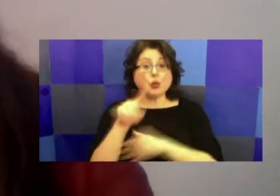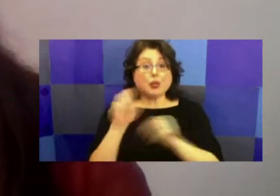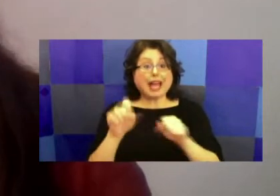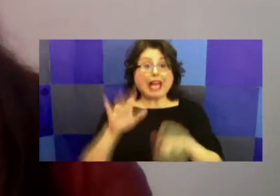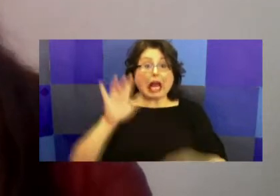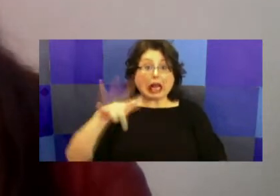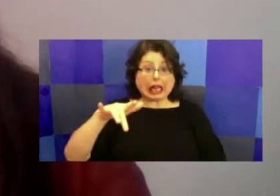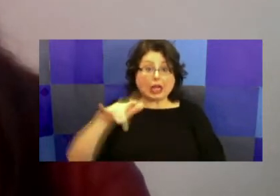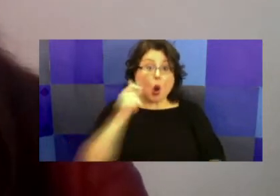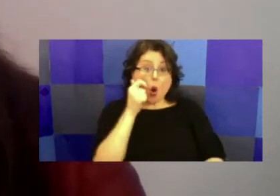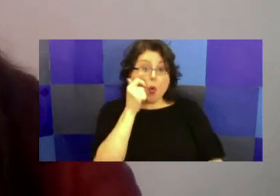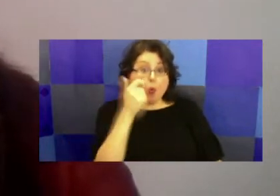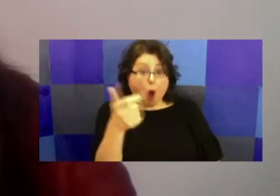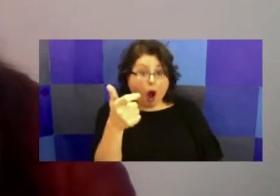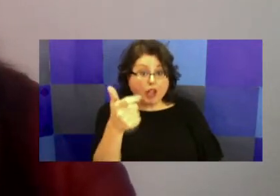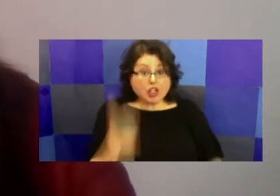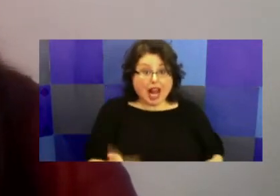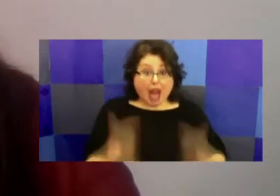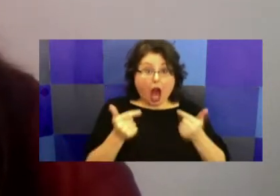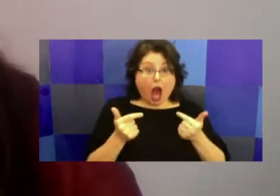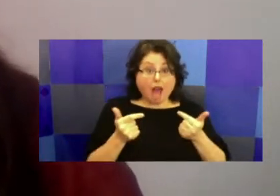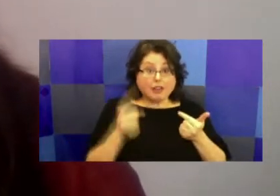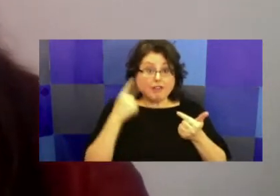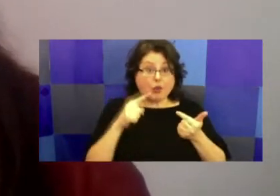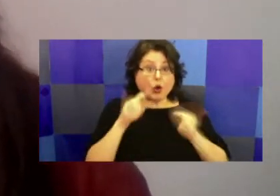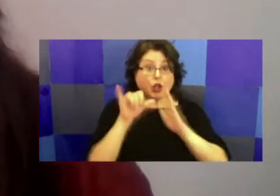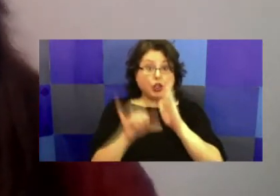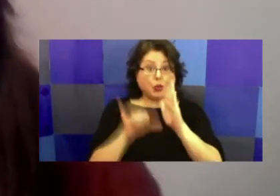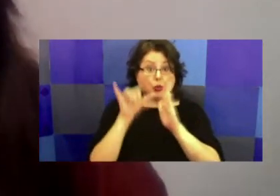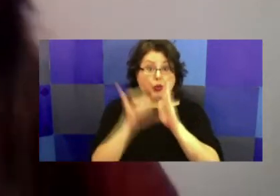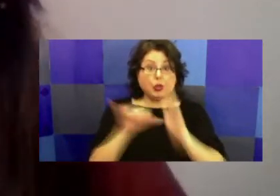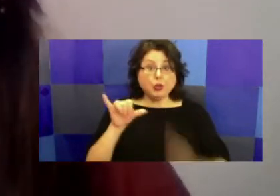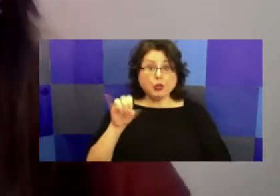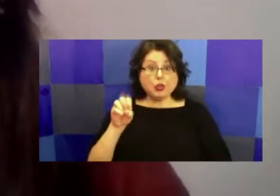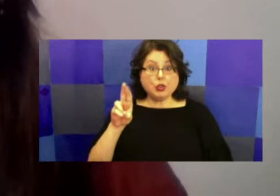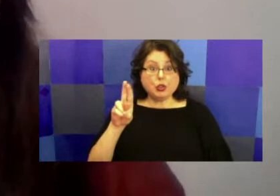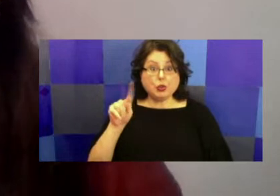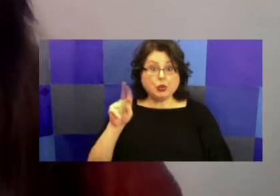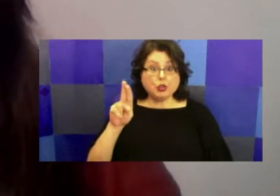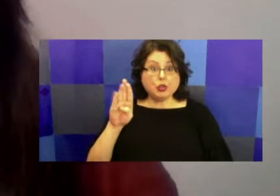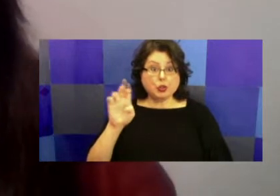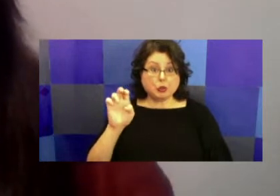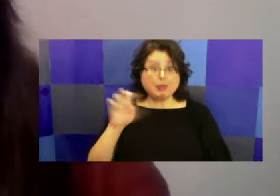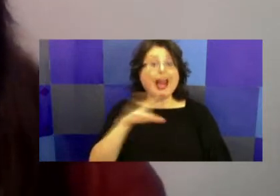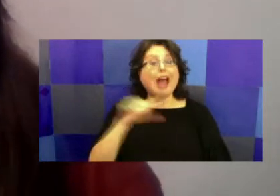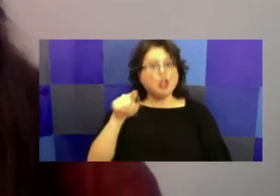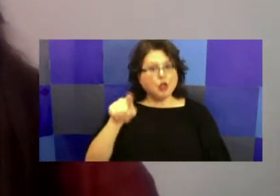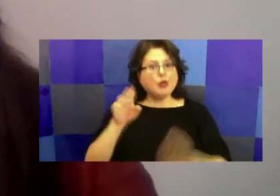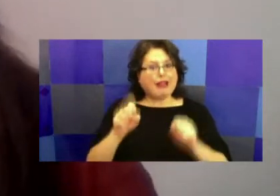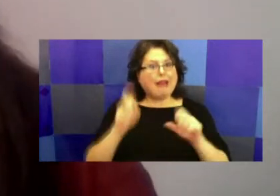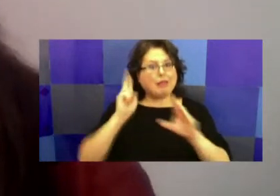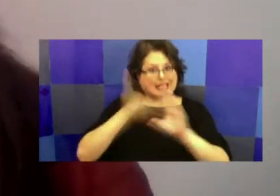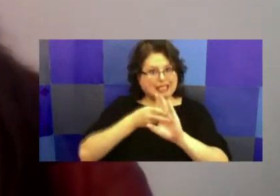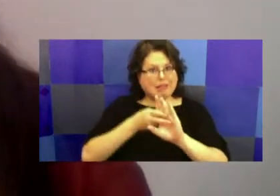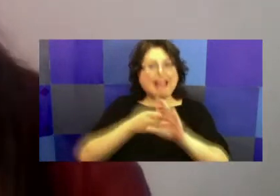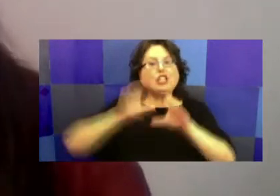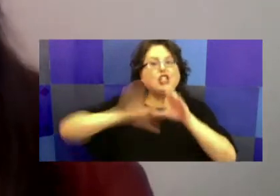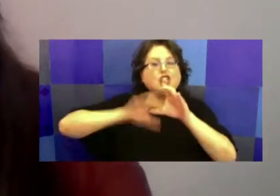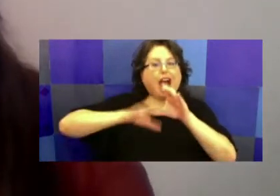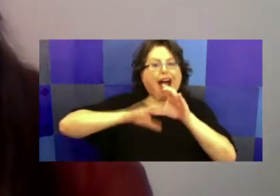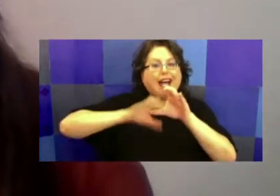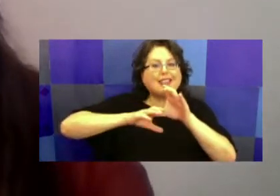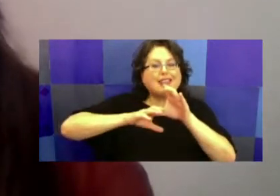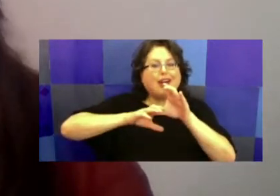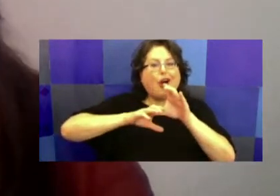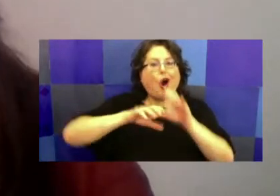to the YouTube page, and you can participate in the Q&A via the chat function on the right side of the screen. So feel